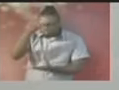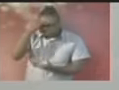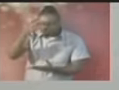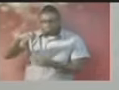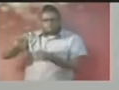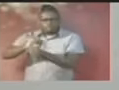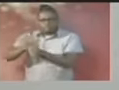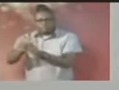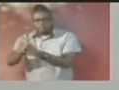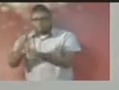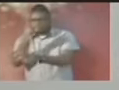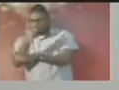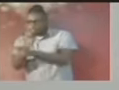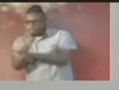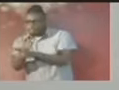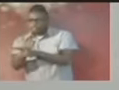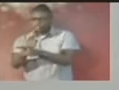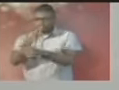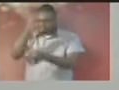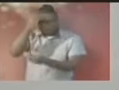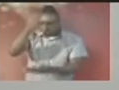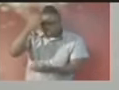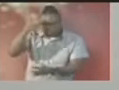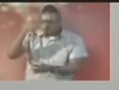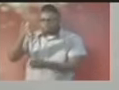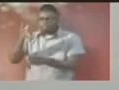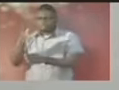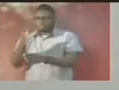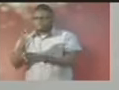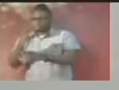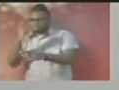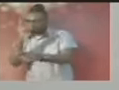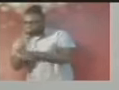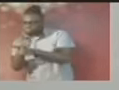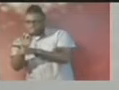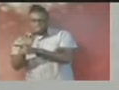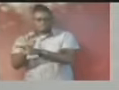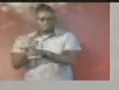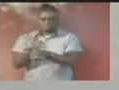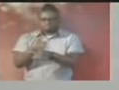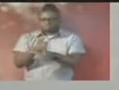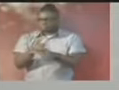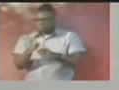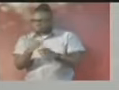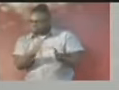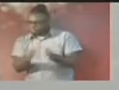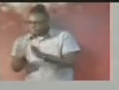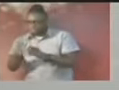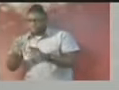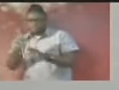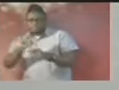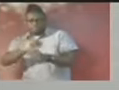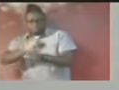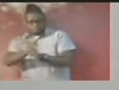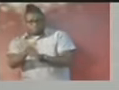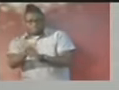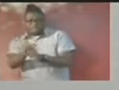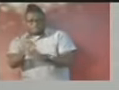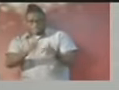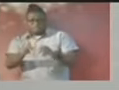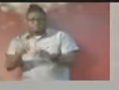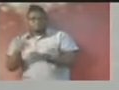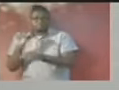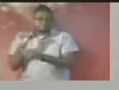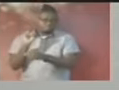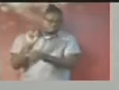the subject matter experts and medical practitioners on the front line of the national COVID-19 response. We want